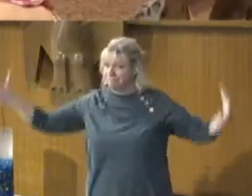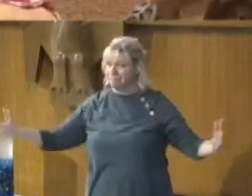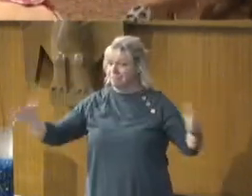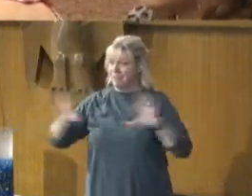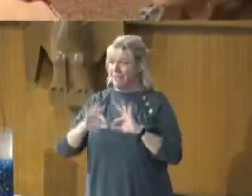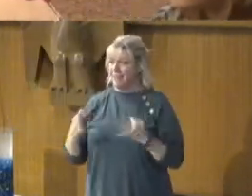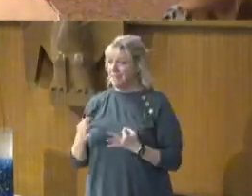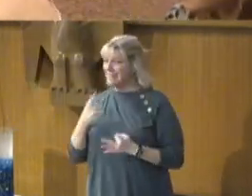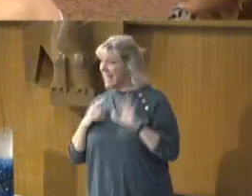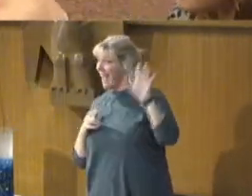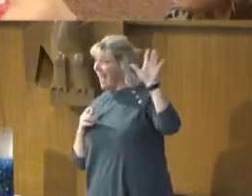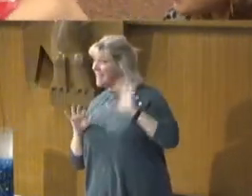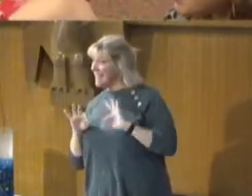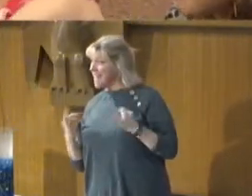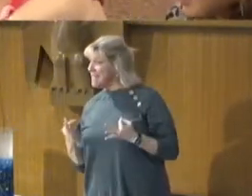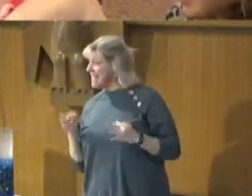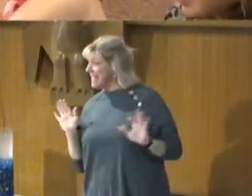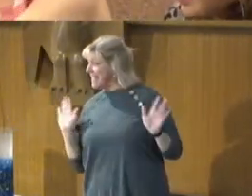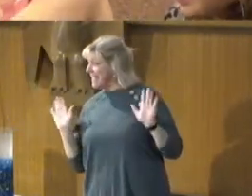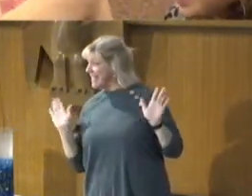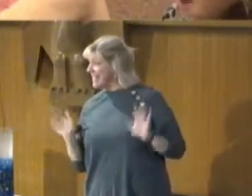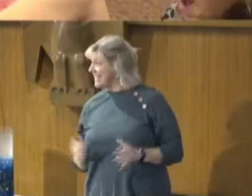hi, family.